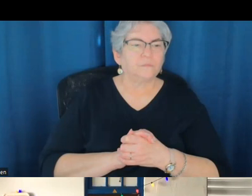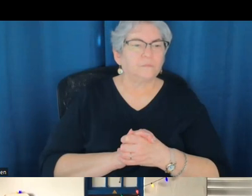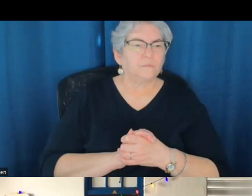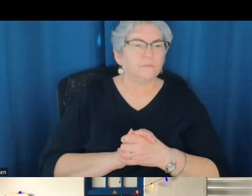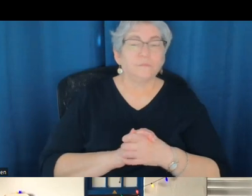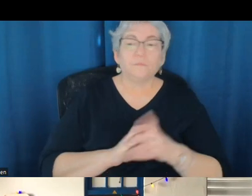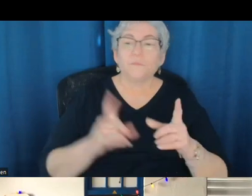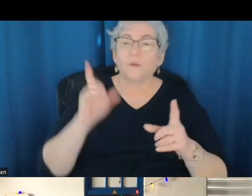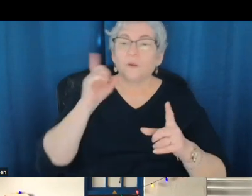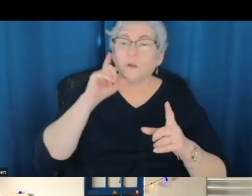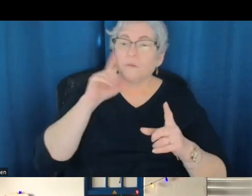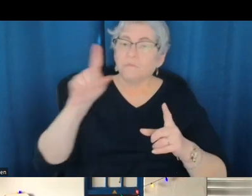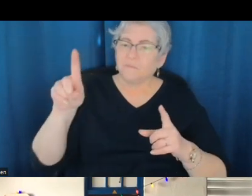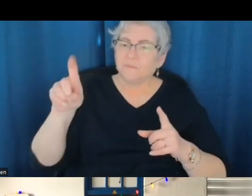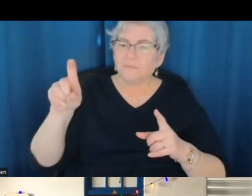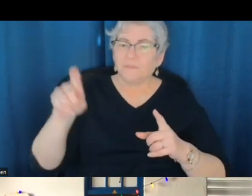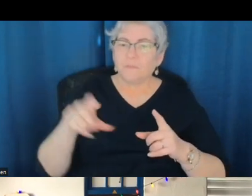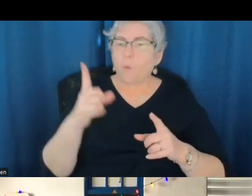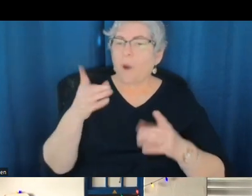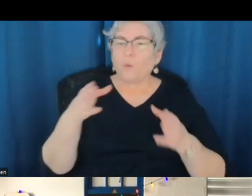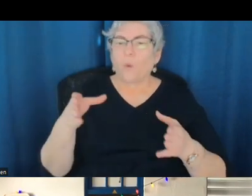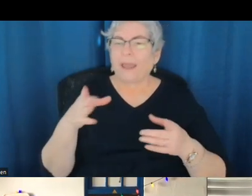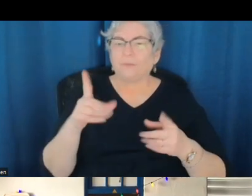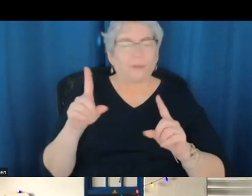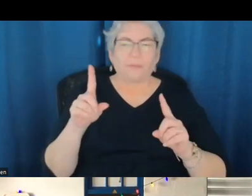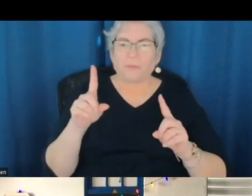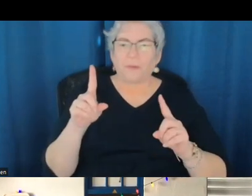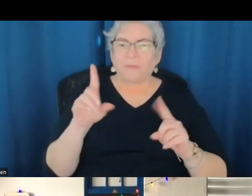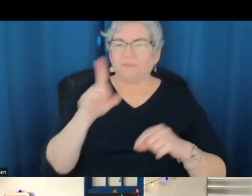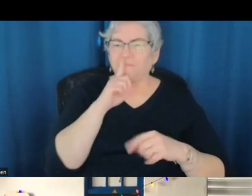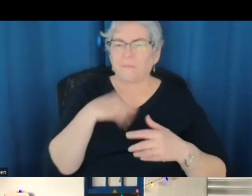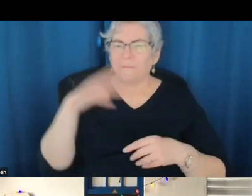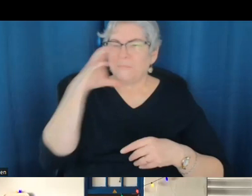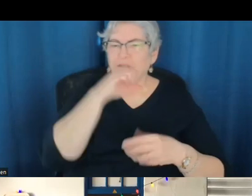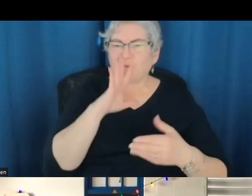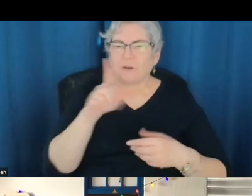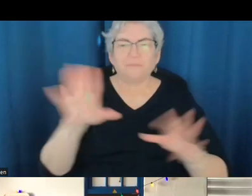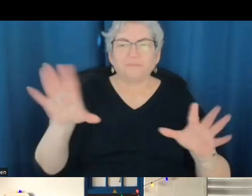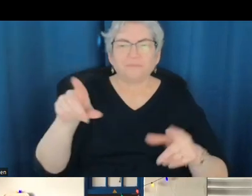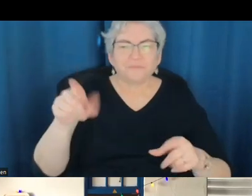Have you heard of one way to achieve? Oh, we just covered that also. No.